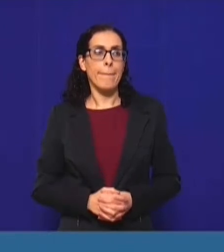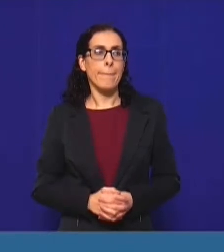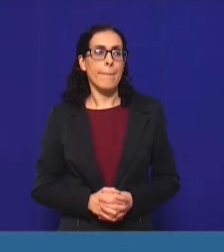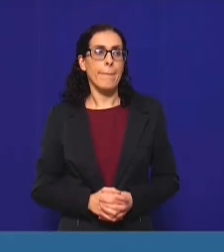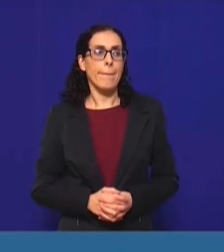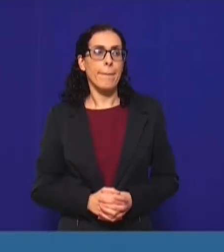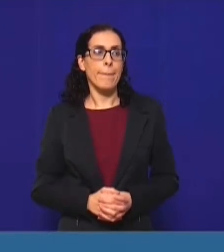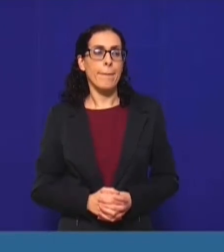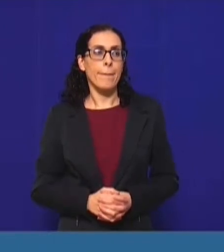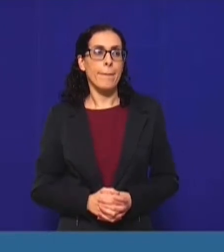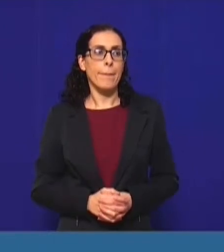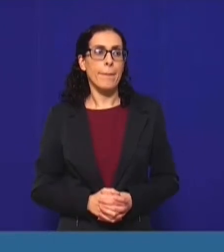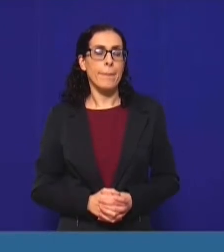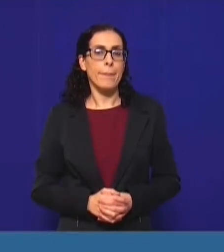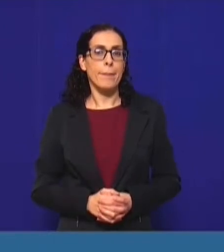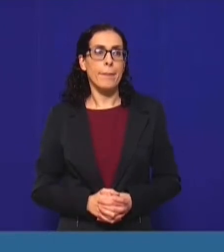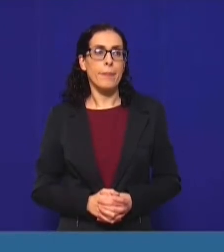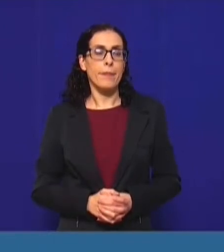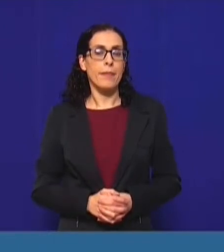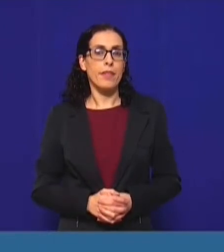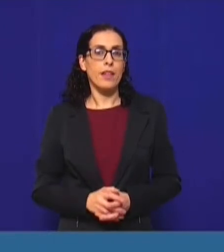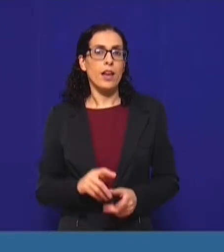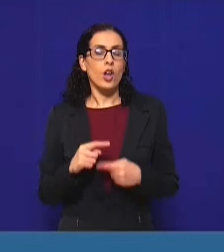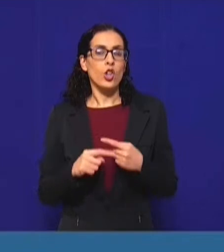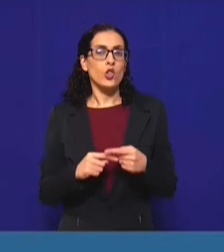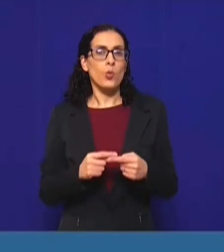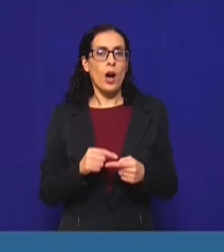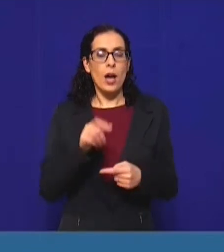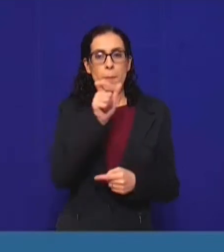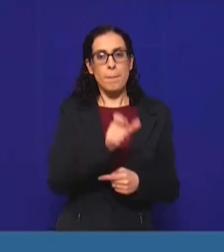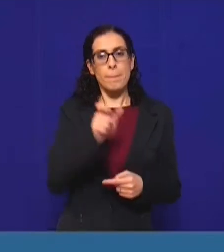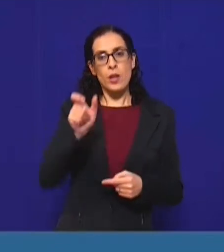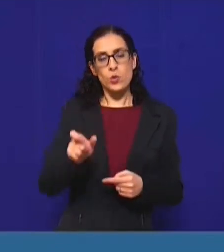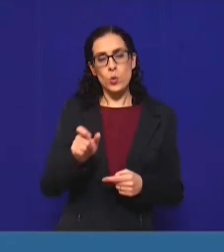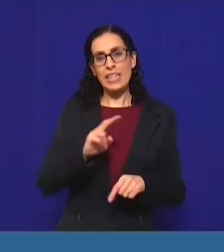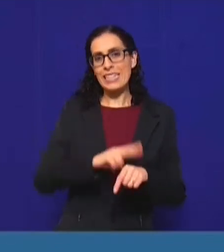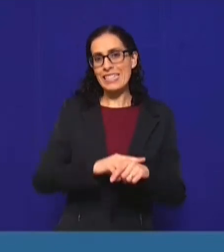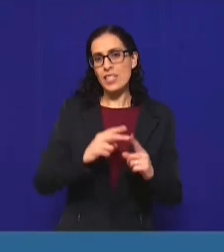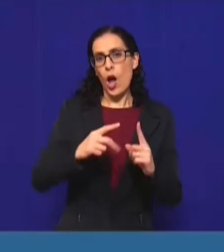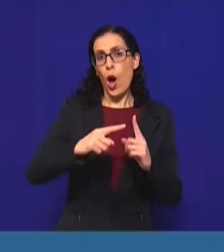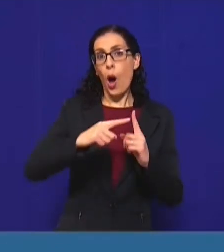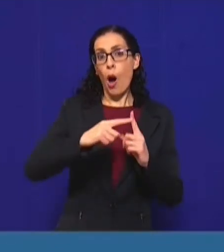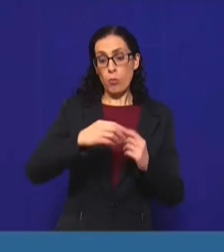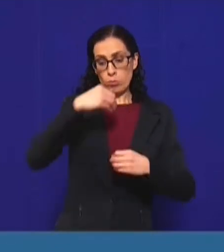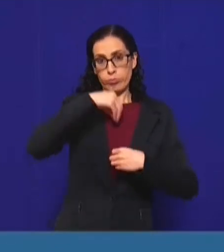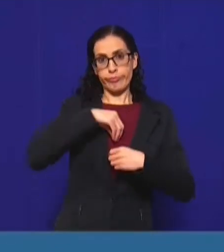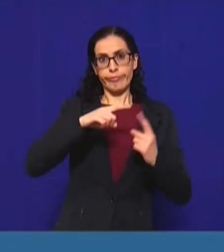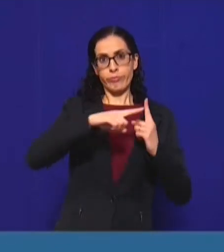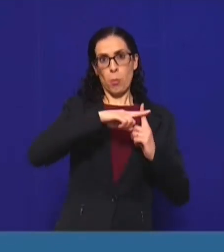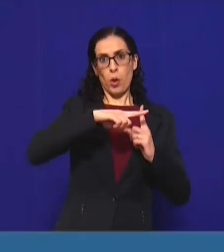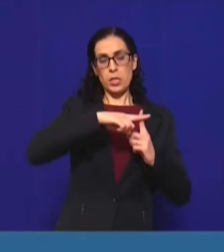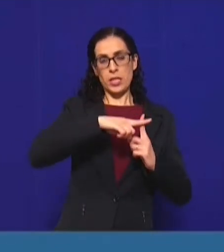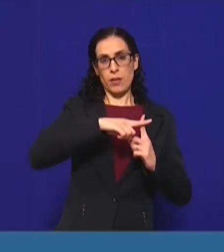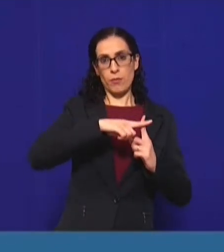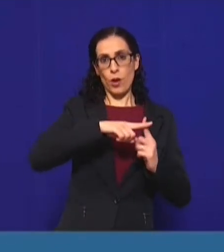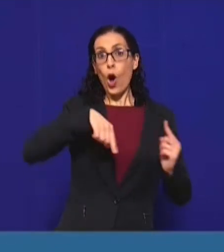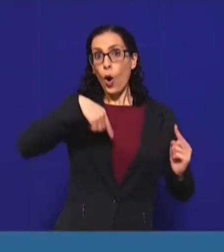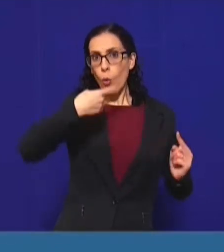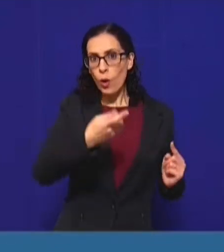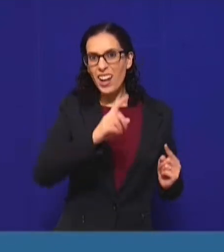Fuq iż-żewġ fuq persuni li jistgħu joħorġu pożittivi wara li inti tkun ħadd